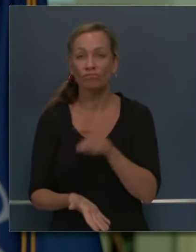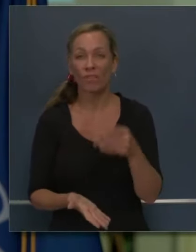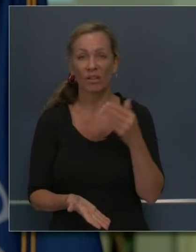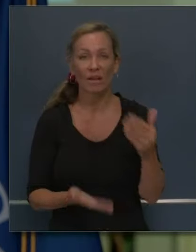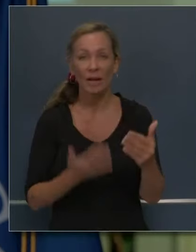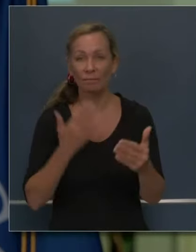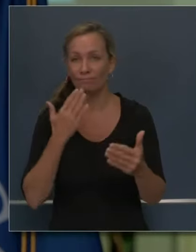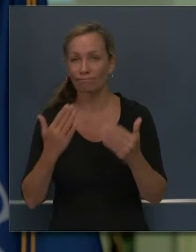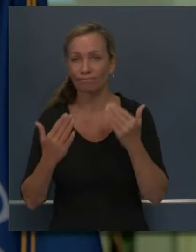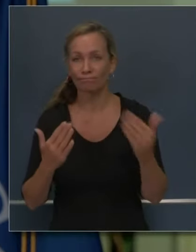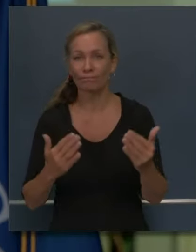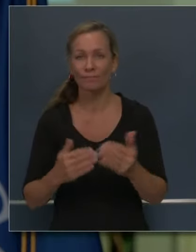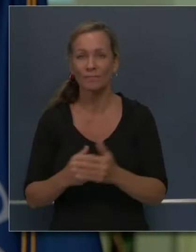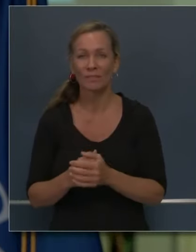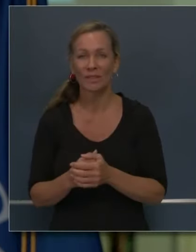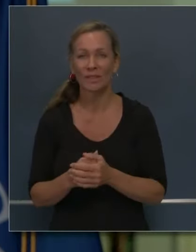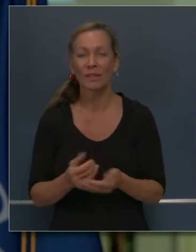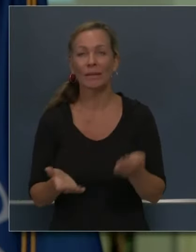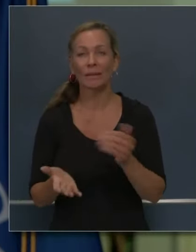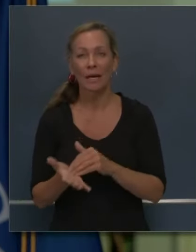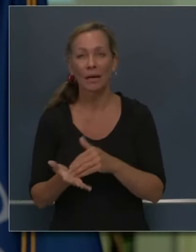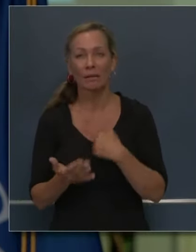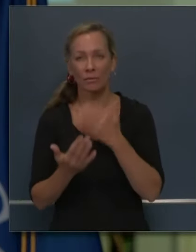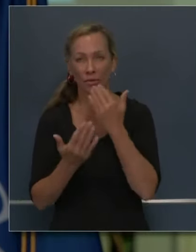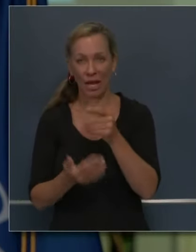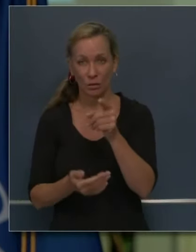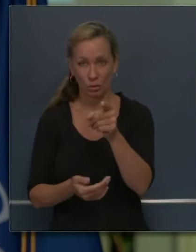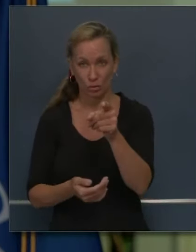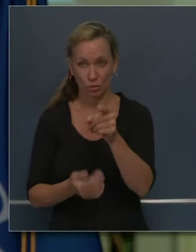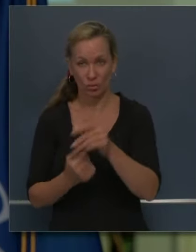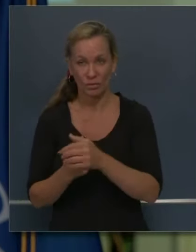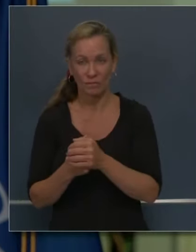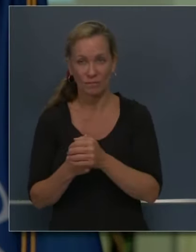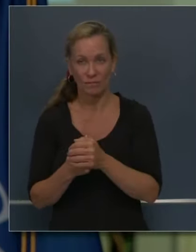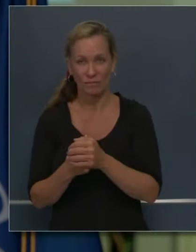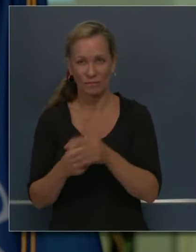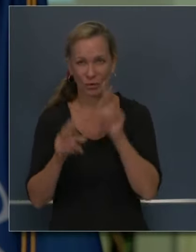that, let me express my gratitude to all of you and look forward to updating you